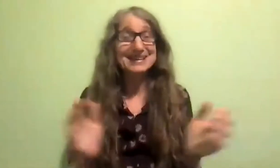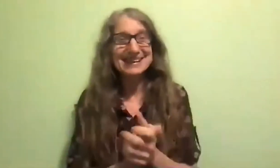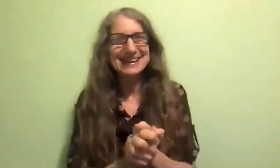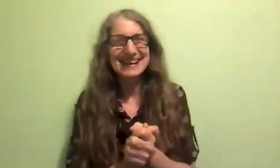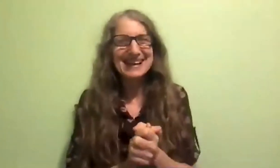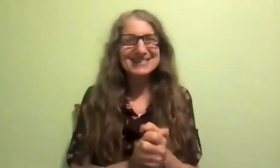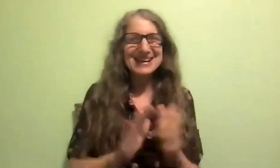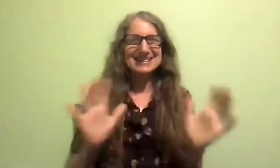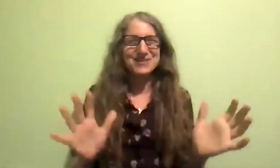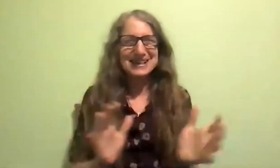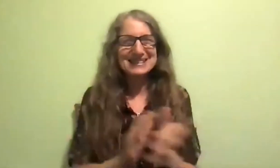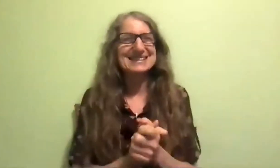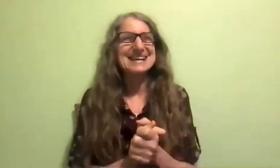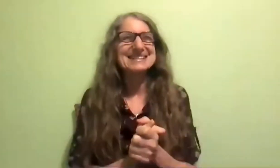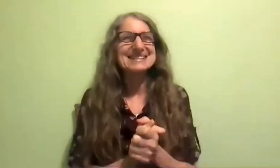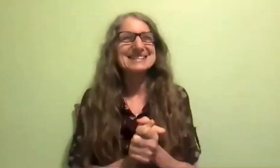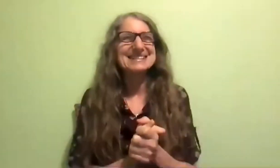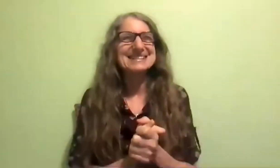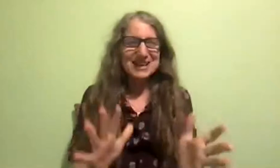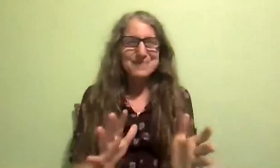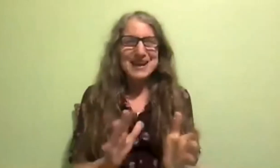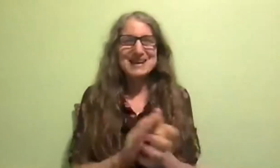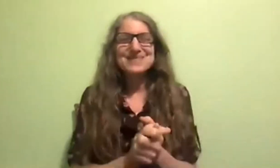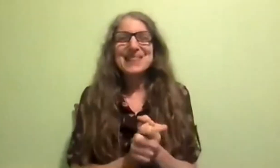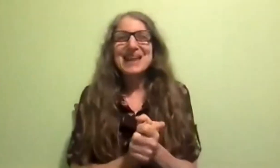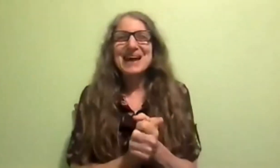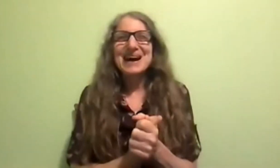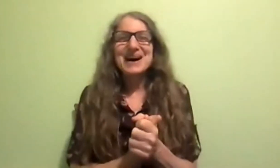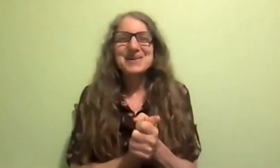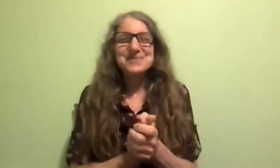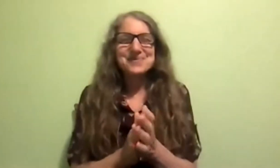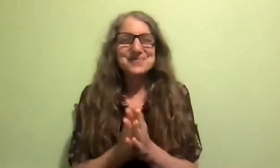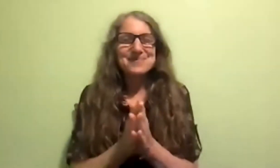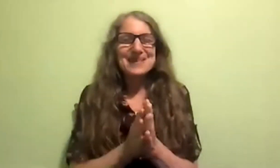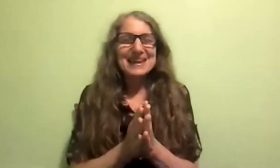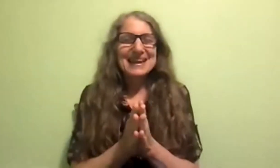money. So I consider it a success, and the artists got paid.